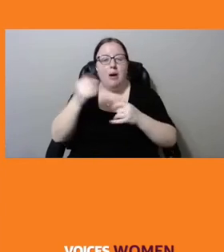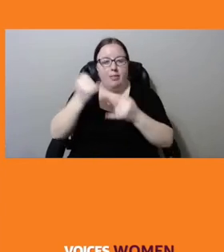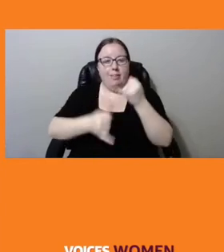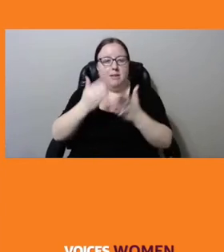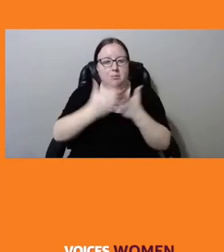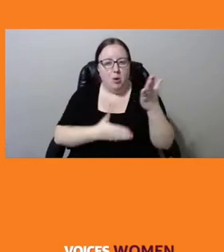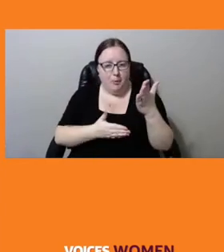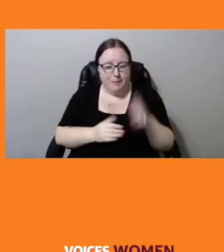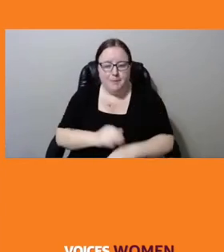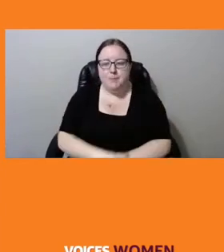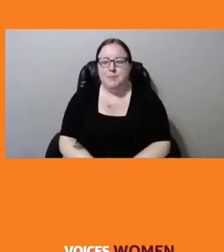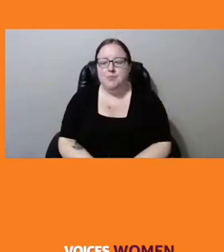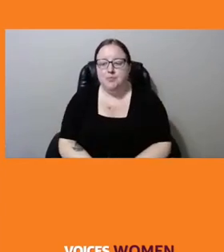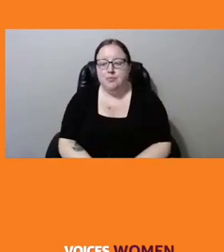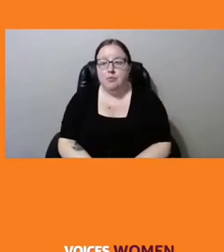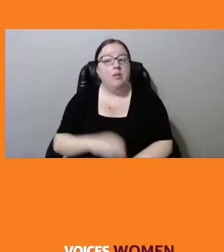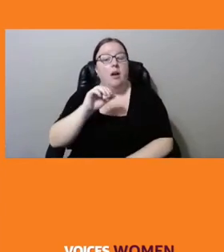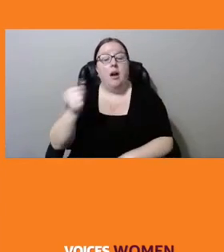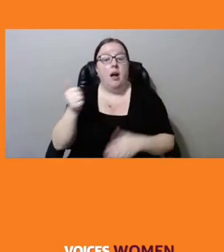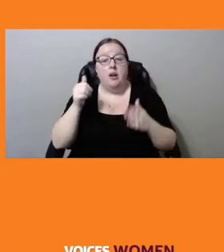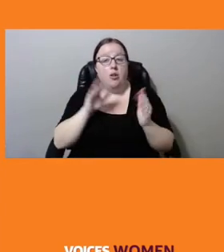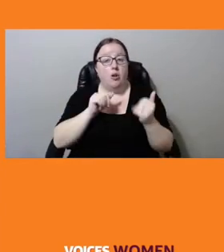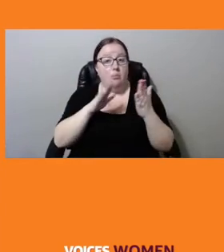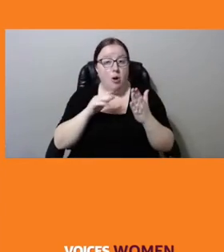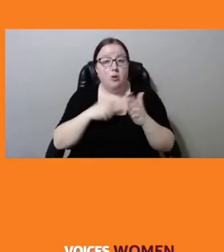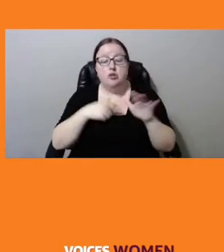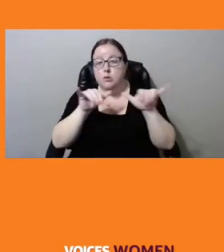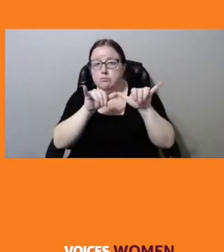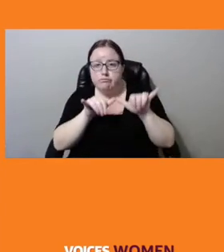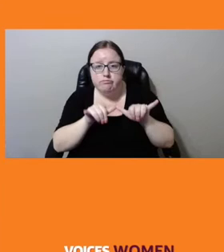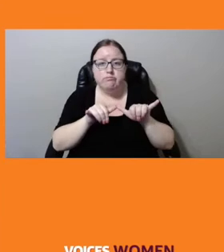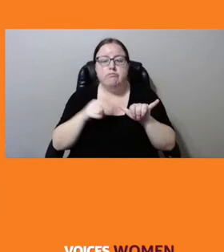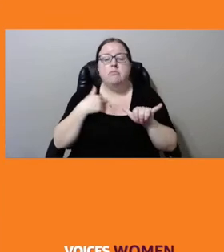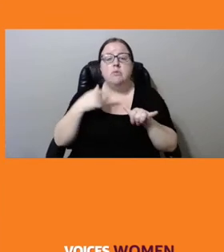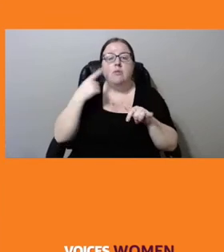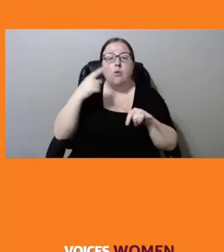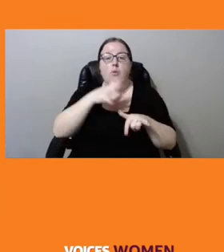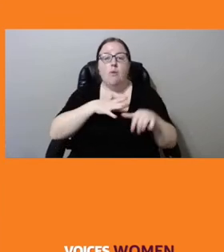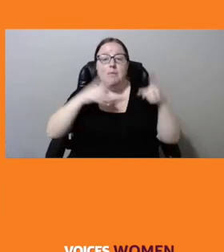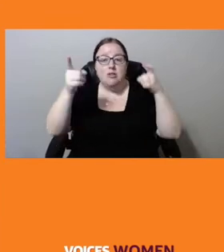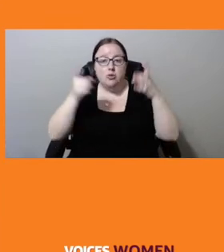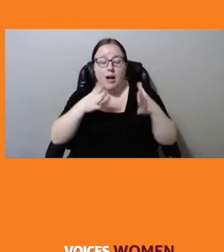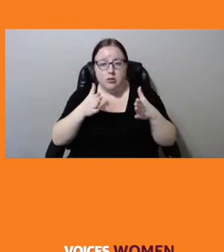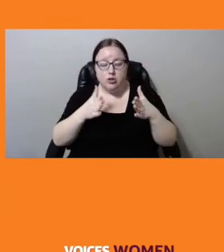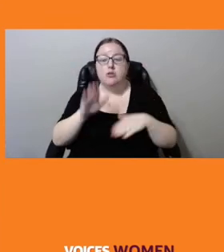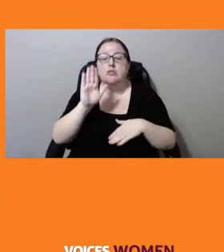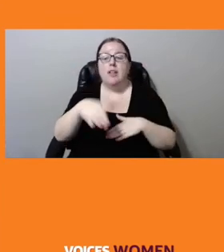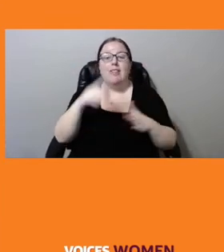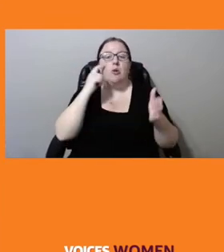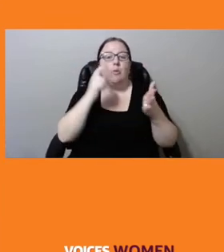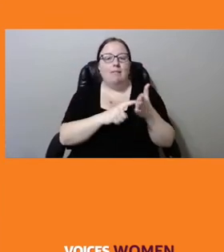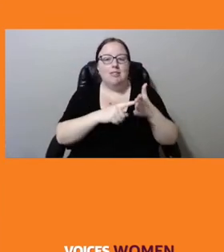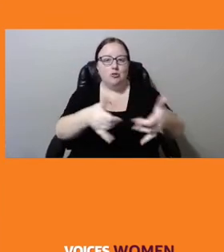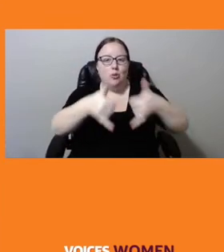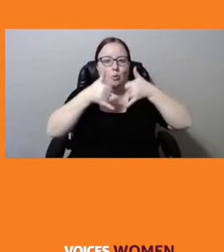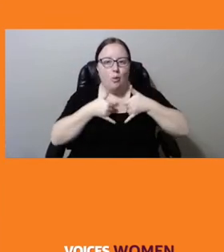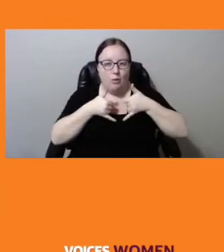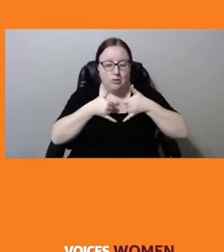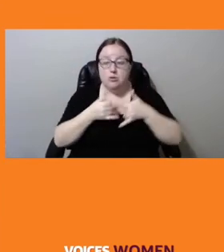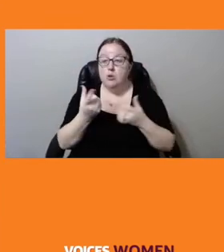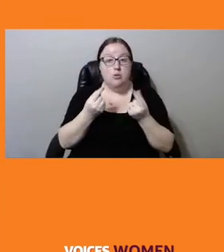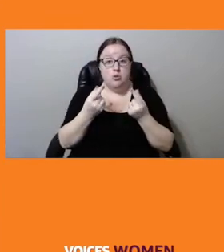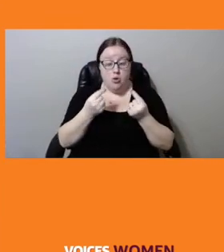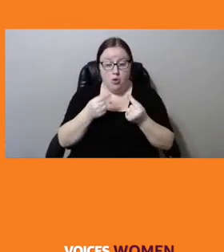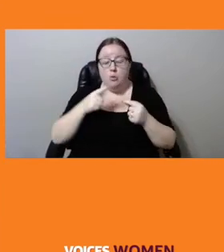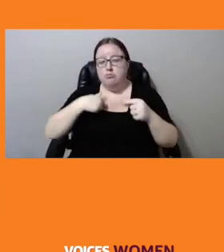study. And another way we measure the progress of women directors in the industry is through their award recognitions. And what we did was that